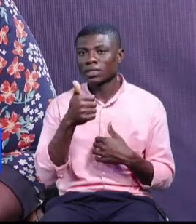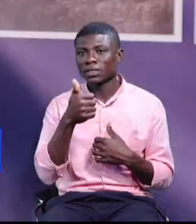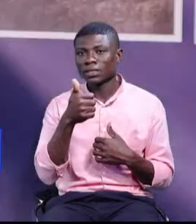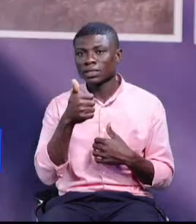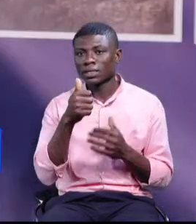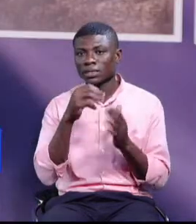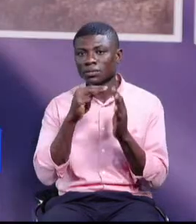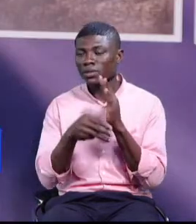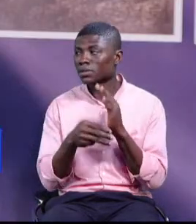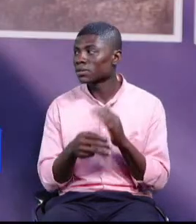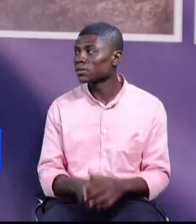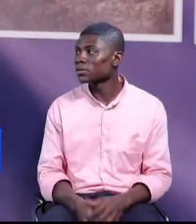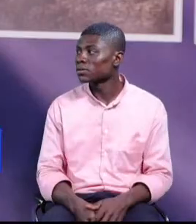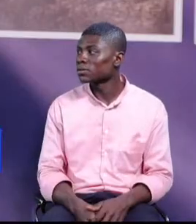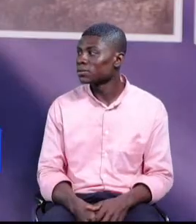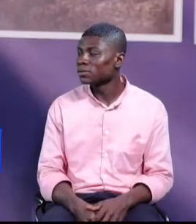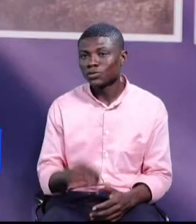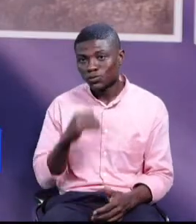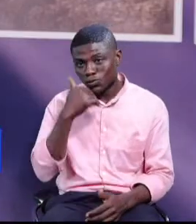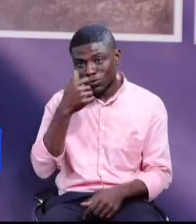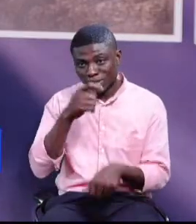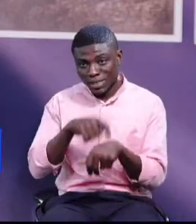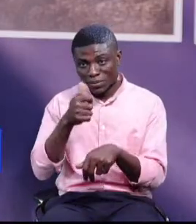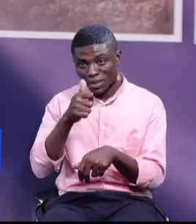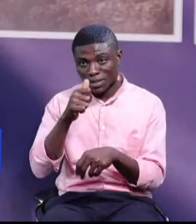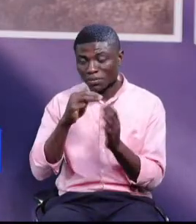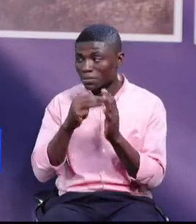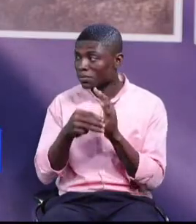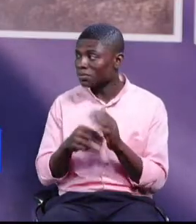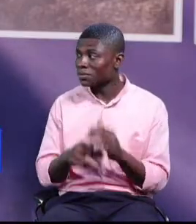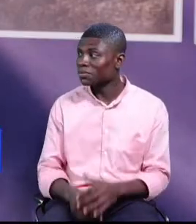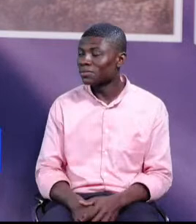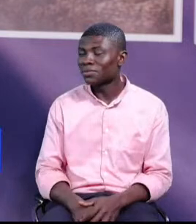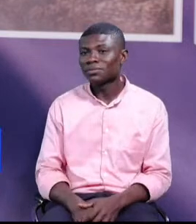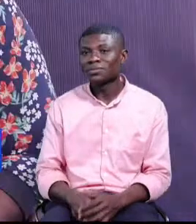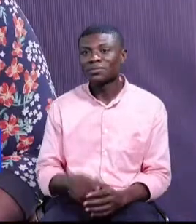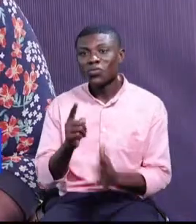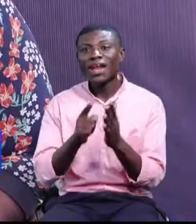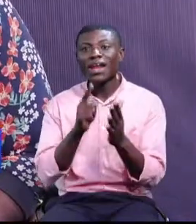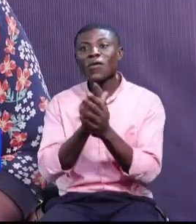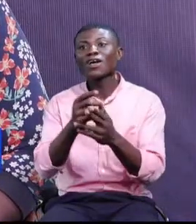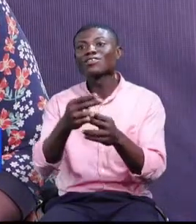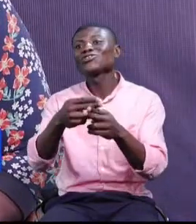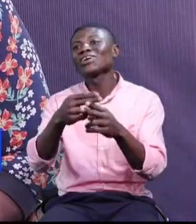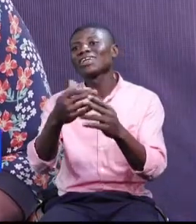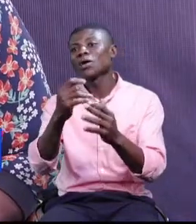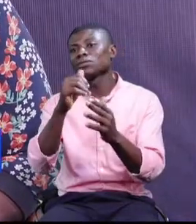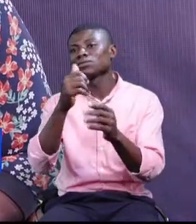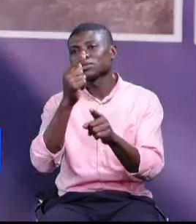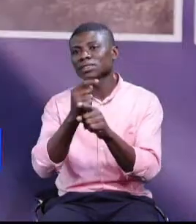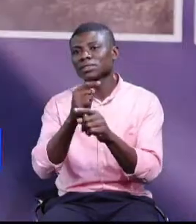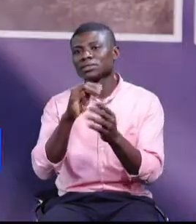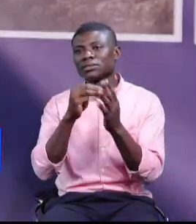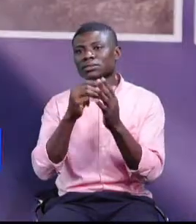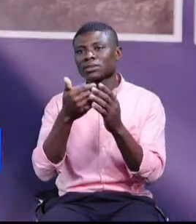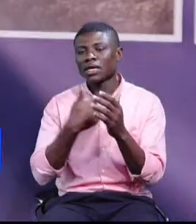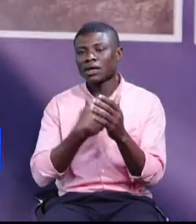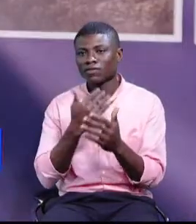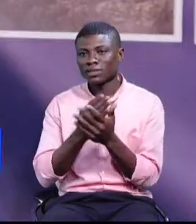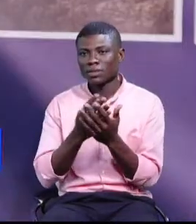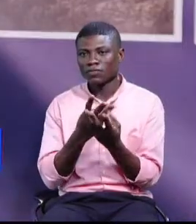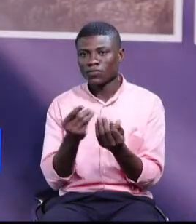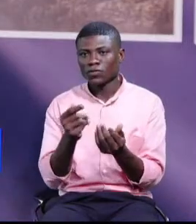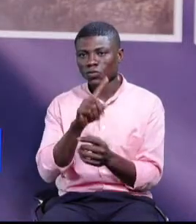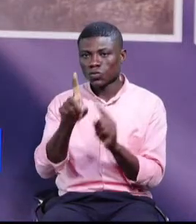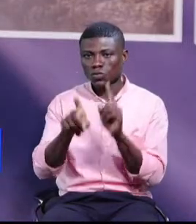go. Oh. So I know, right? So when I told you 1 hour, you said what? So that viewers, I have some few